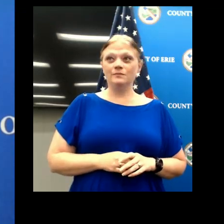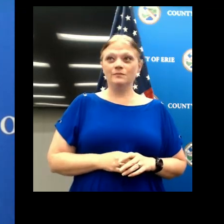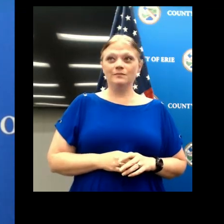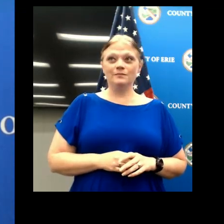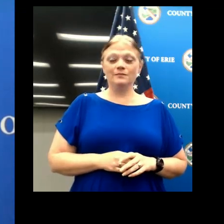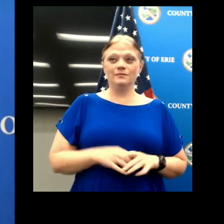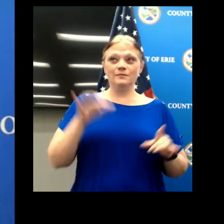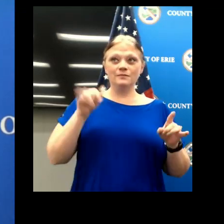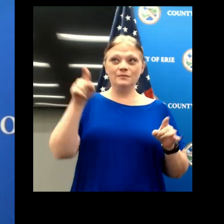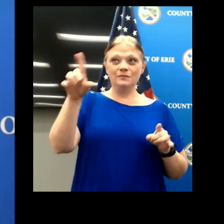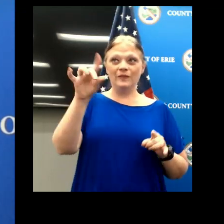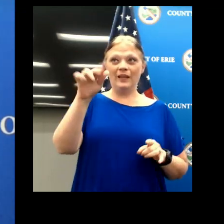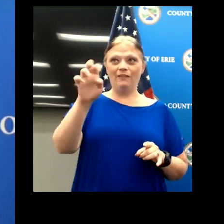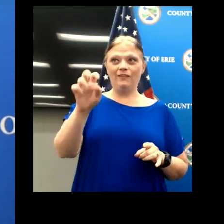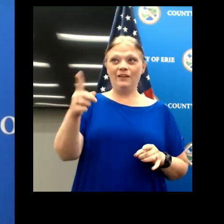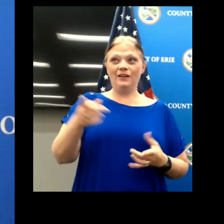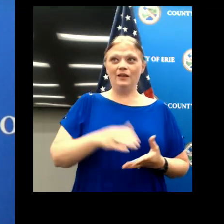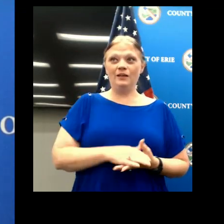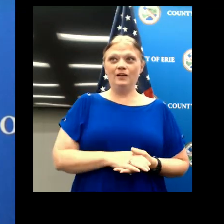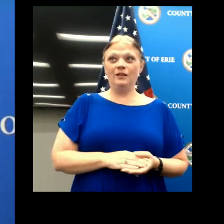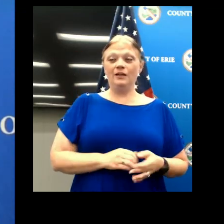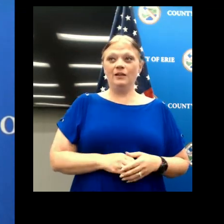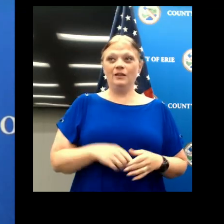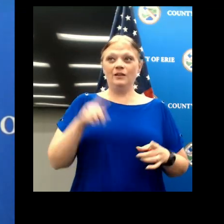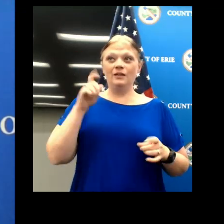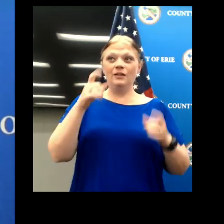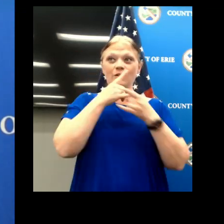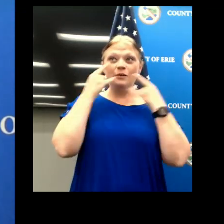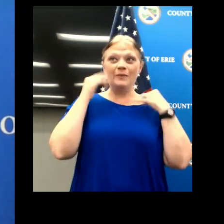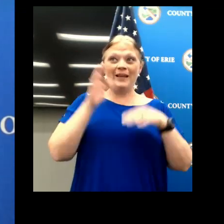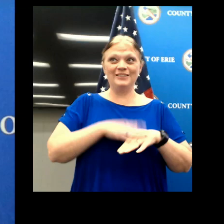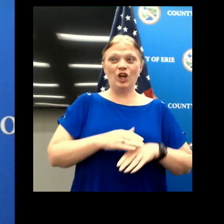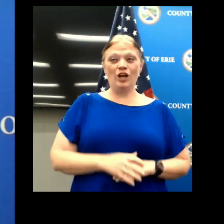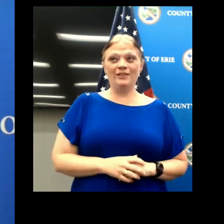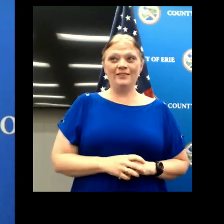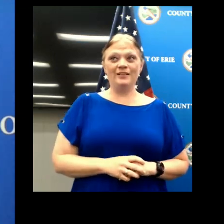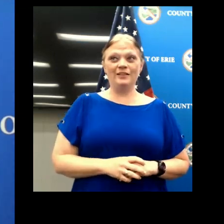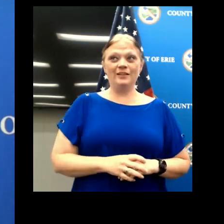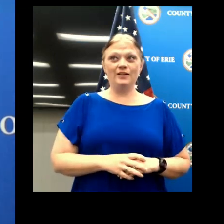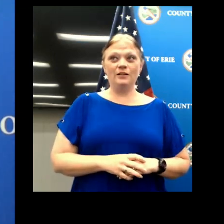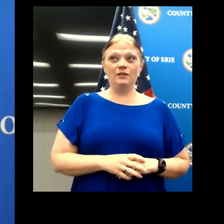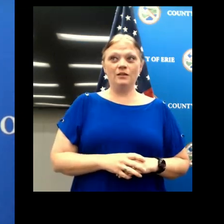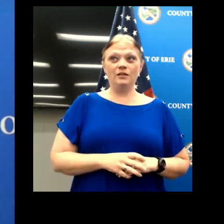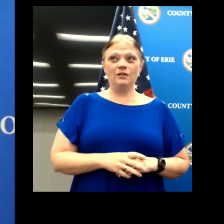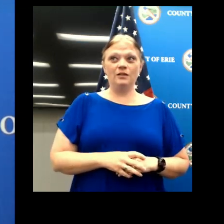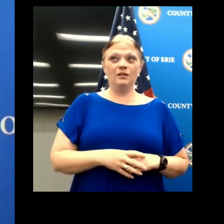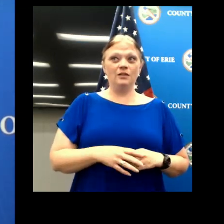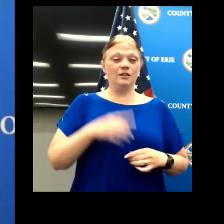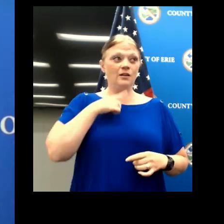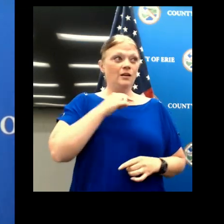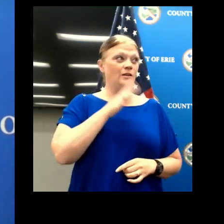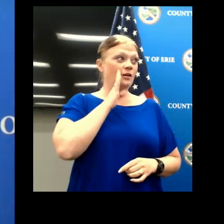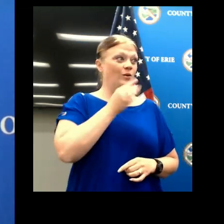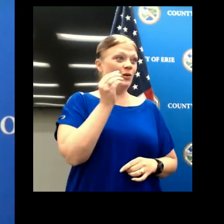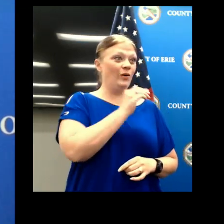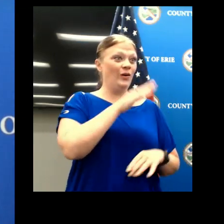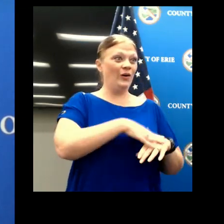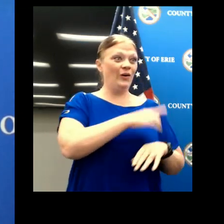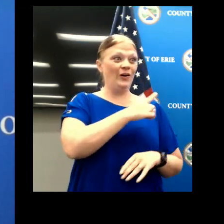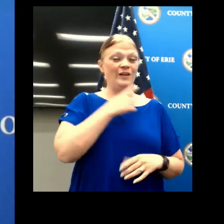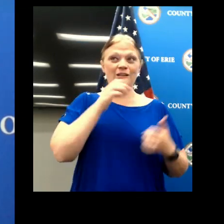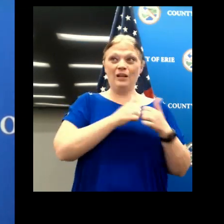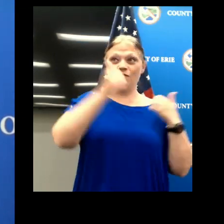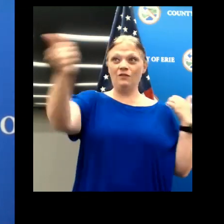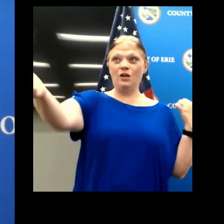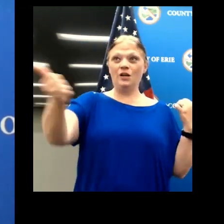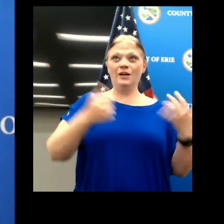would be you, David. I need you to put your mask on. Sorry, sir? I need you to put your mask on. Just for certain. Well, I'm far enough away.